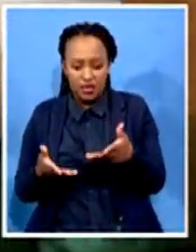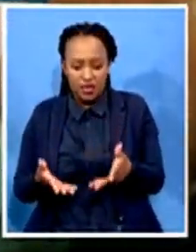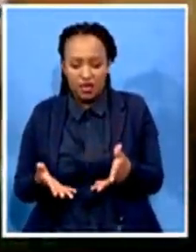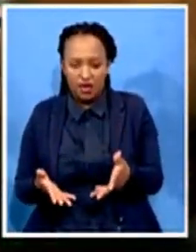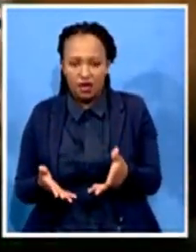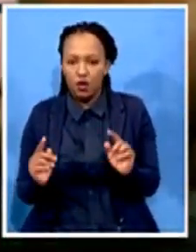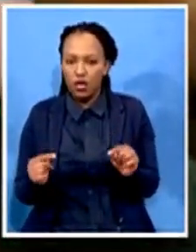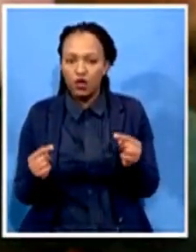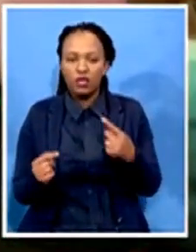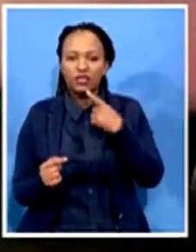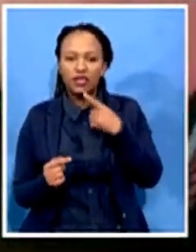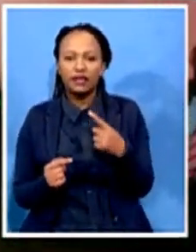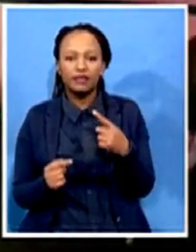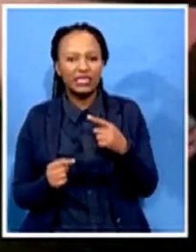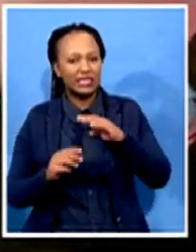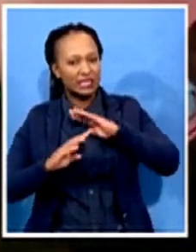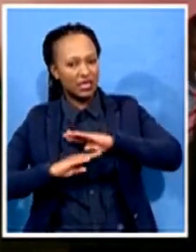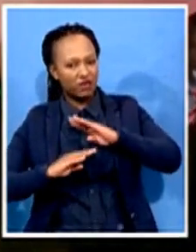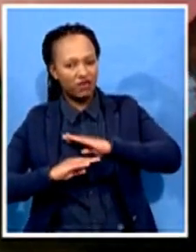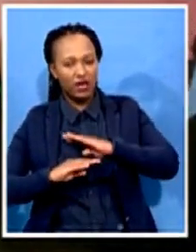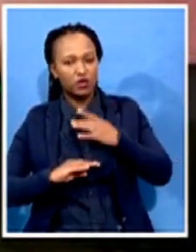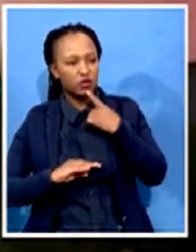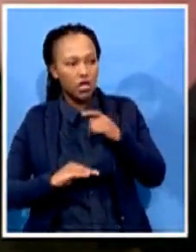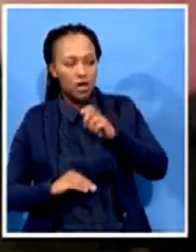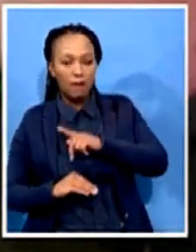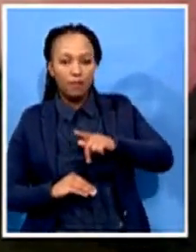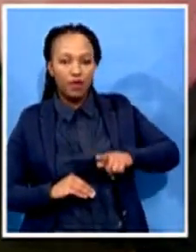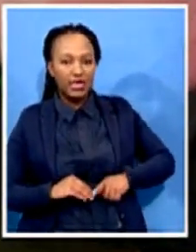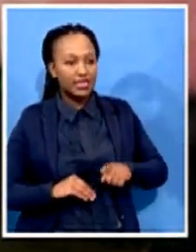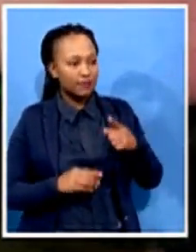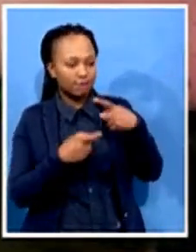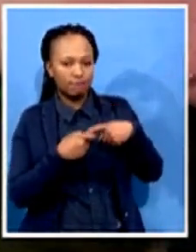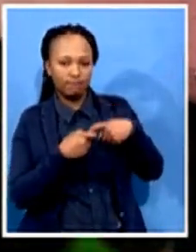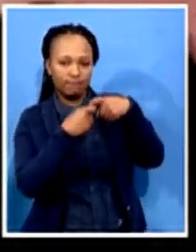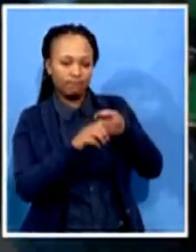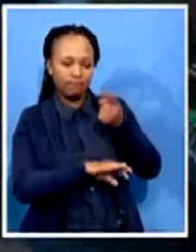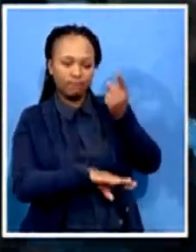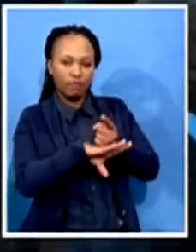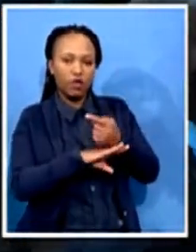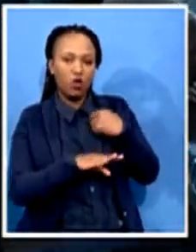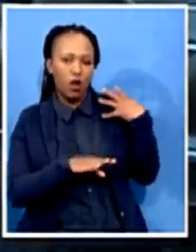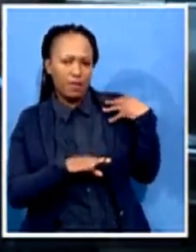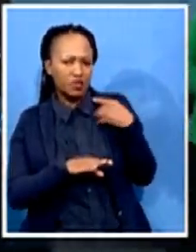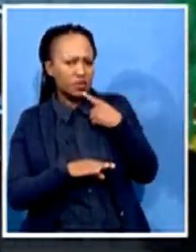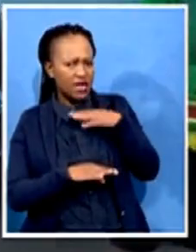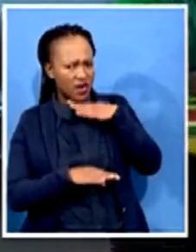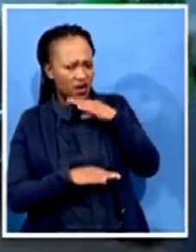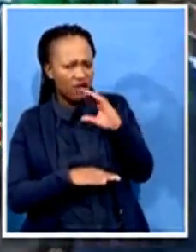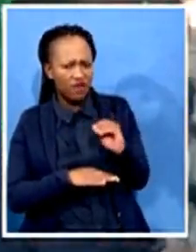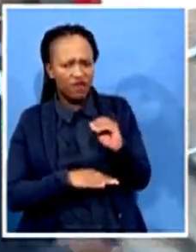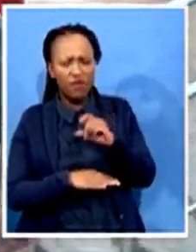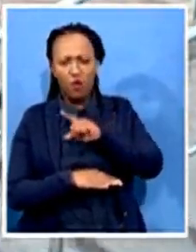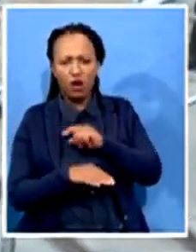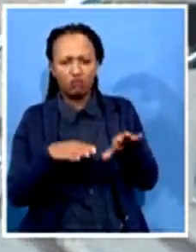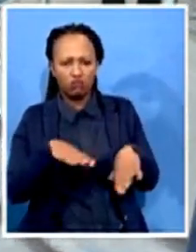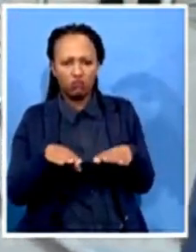the president's sanctions against the minister are sufficient in the absence of the country being taken into